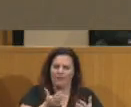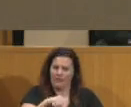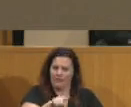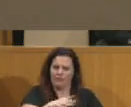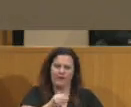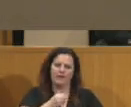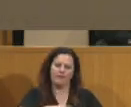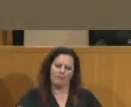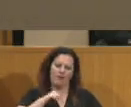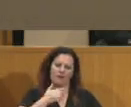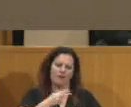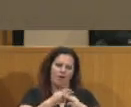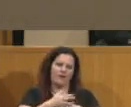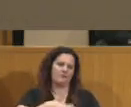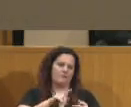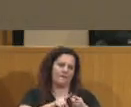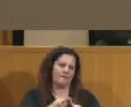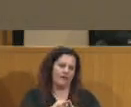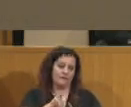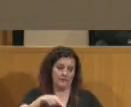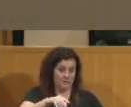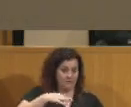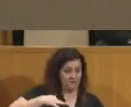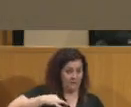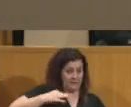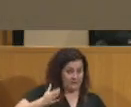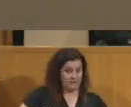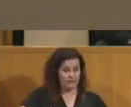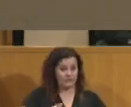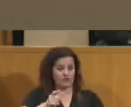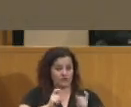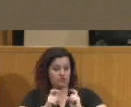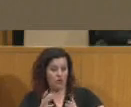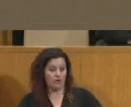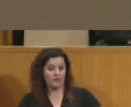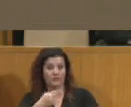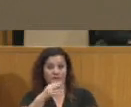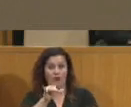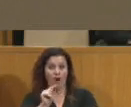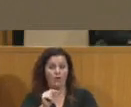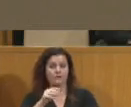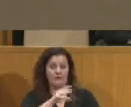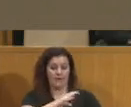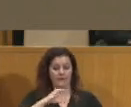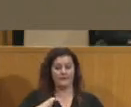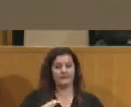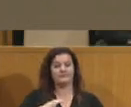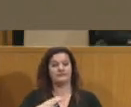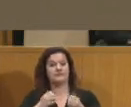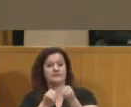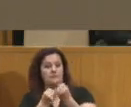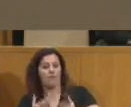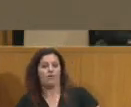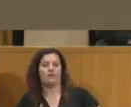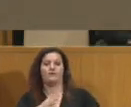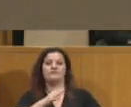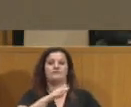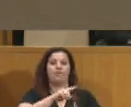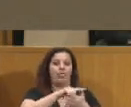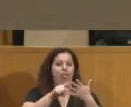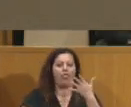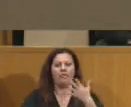torch long before I arrived, I thank you for leading by example. To the Ricky Halls and the Frank Coleys, the Brenda Campbells, the Beverly Clarks, and